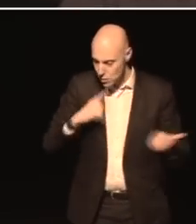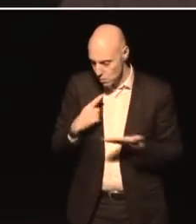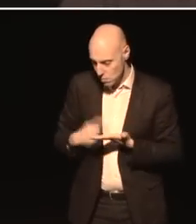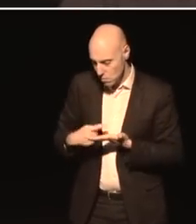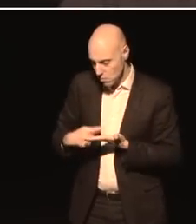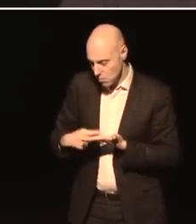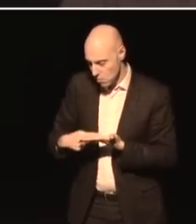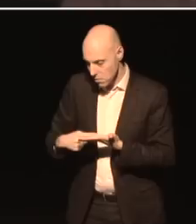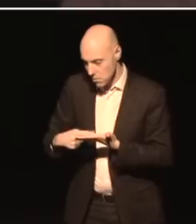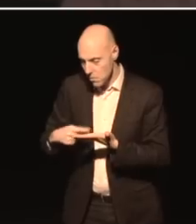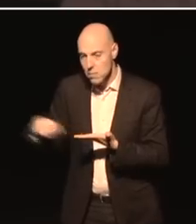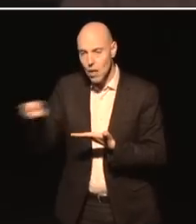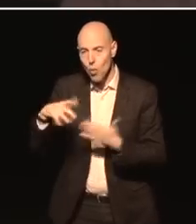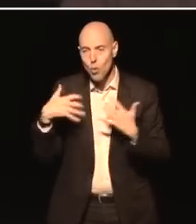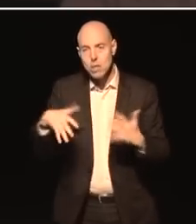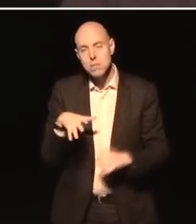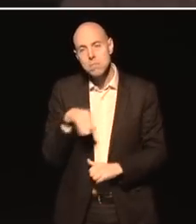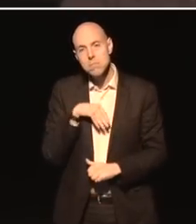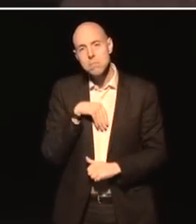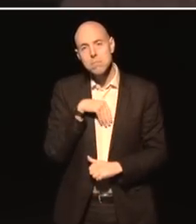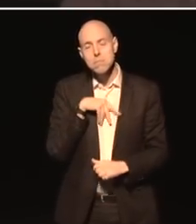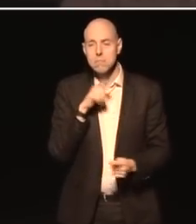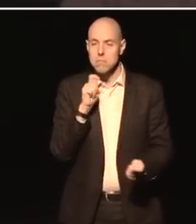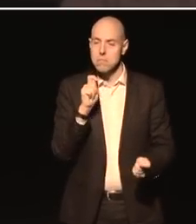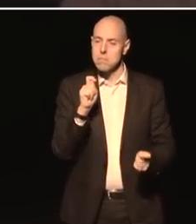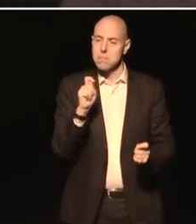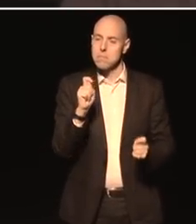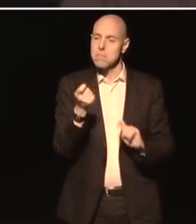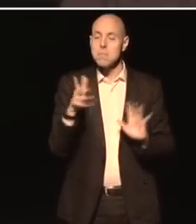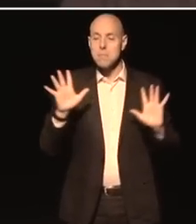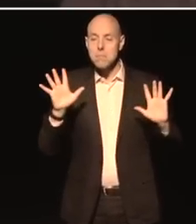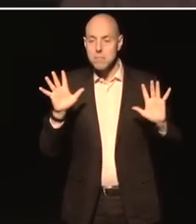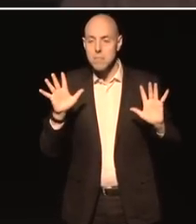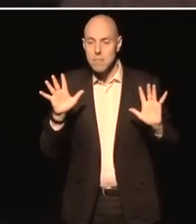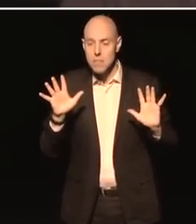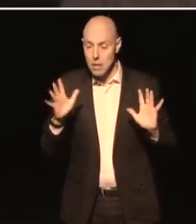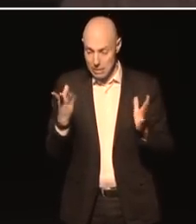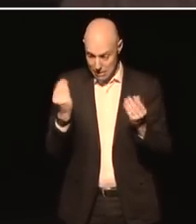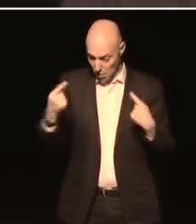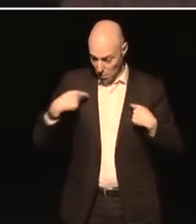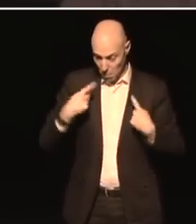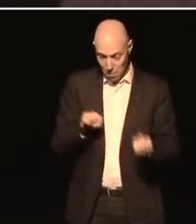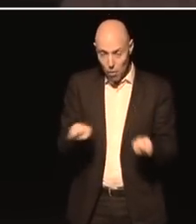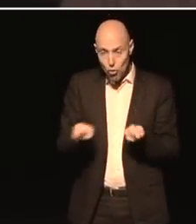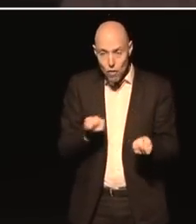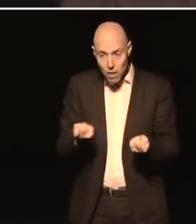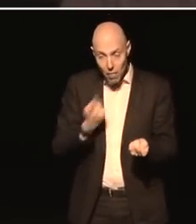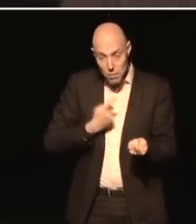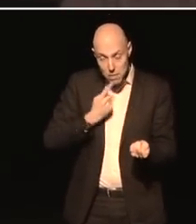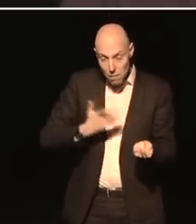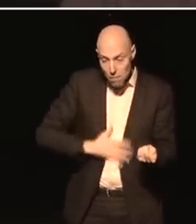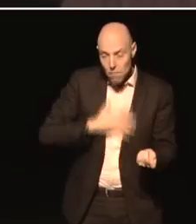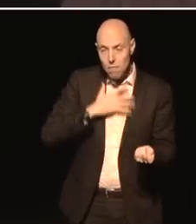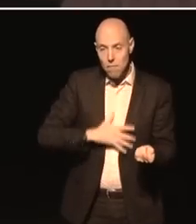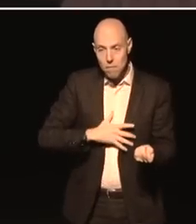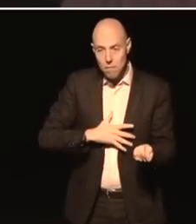audience's perception and even the practice's perception as well. Some of those choreographers were surprised the first time that